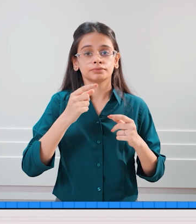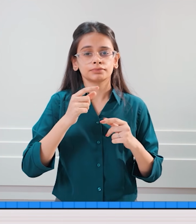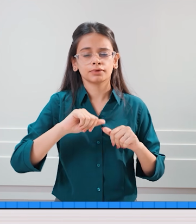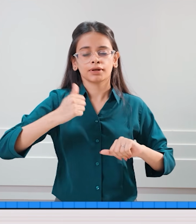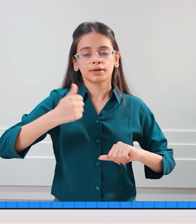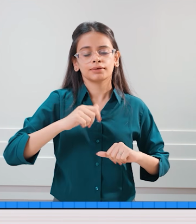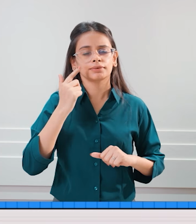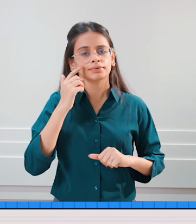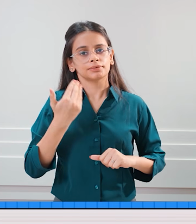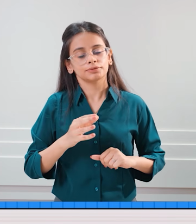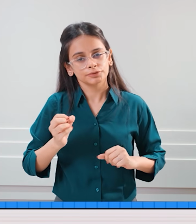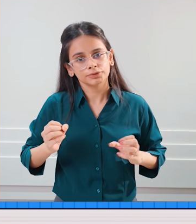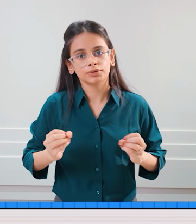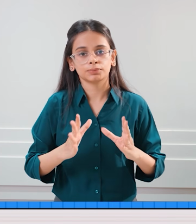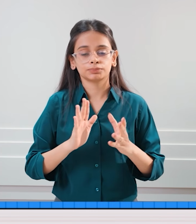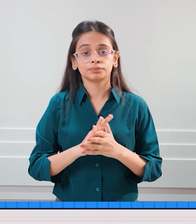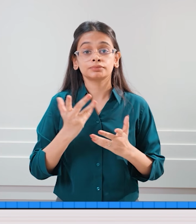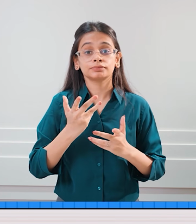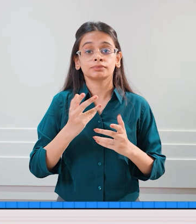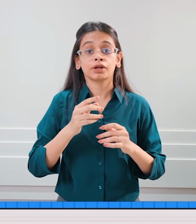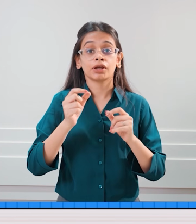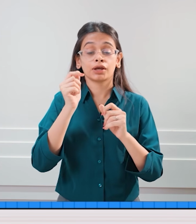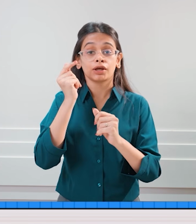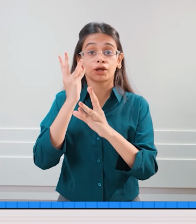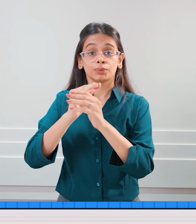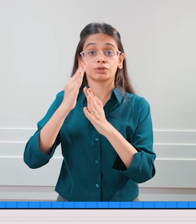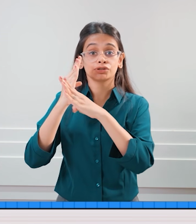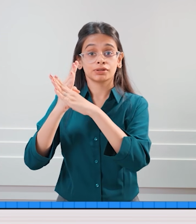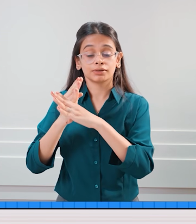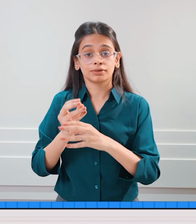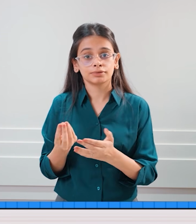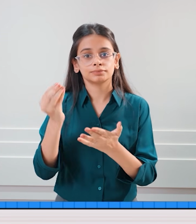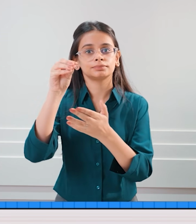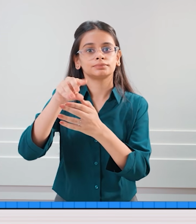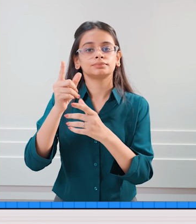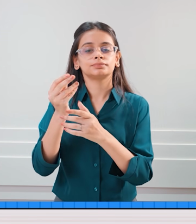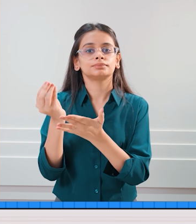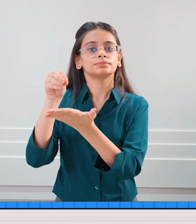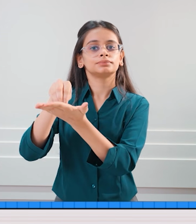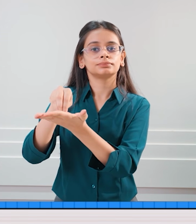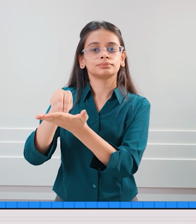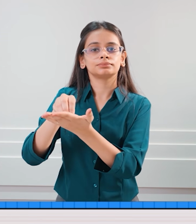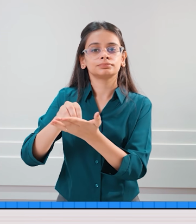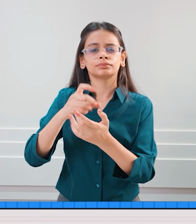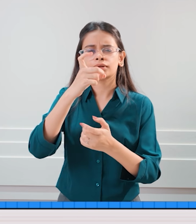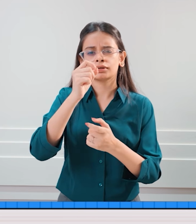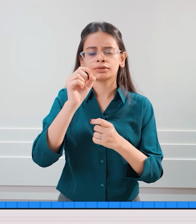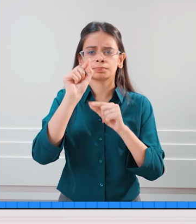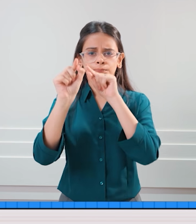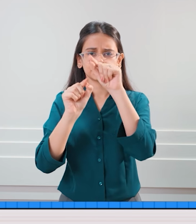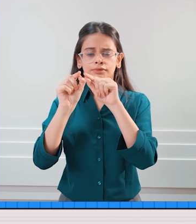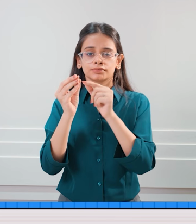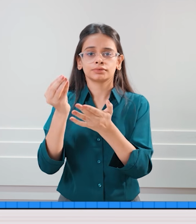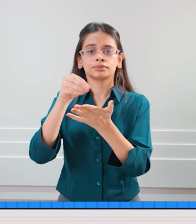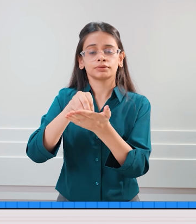risk, which means to say more exposure to equity may not be a bad idea. Investing up to 70% in equity under